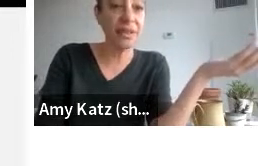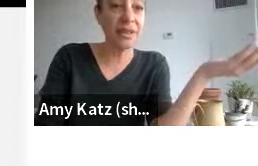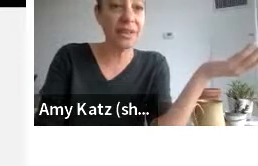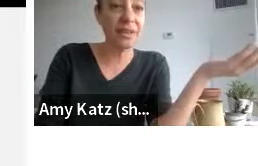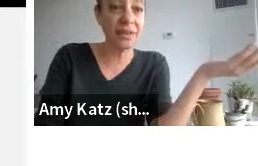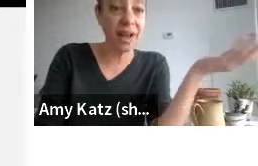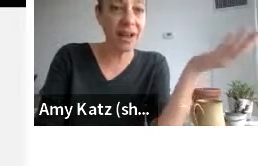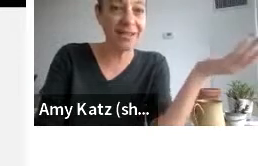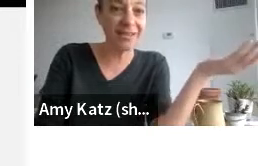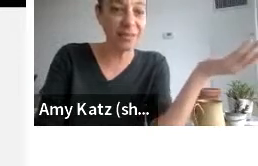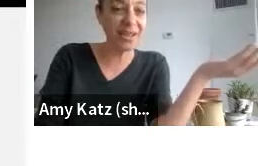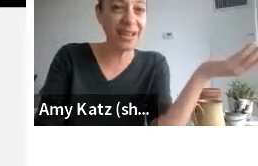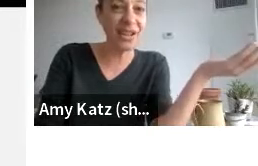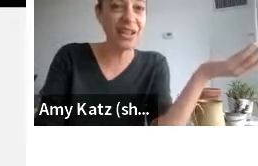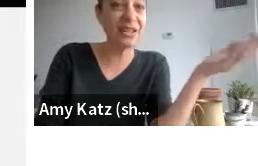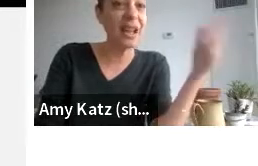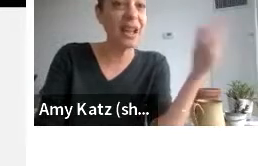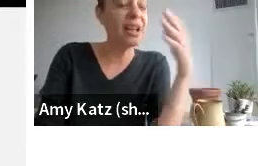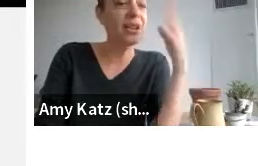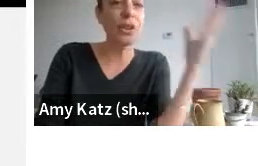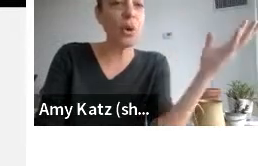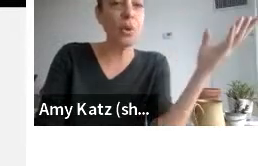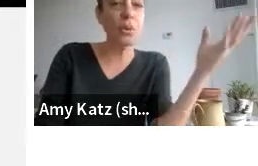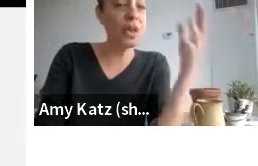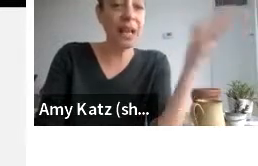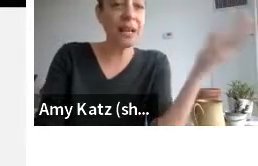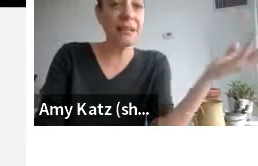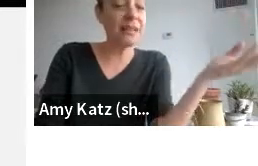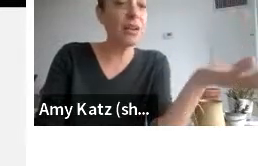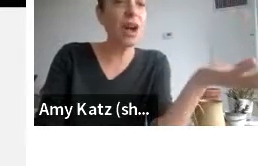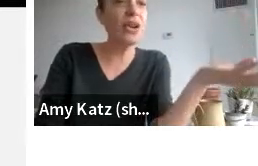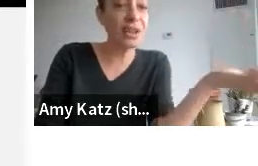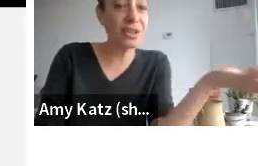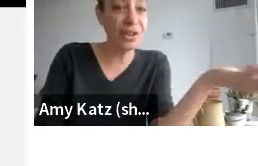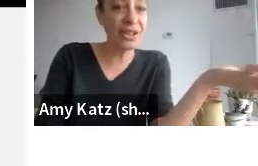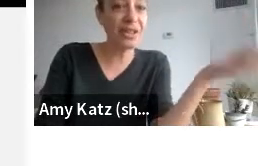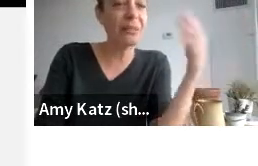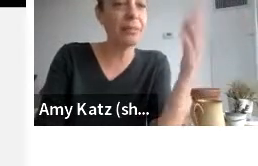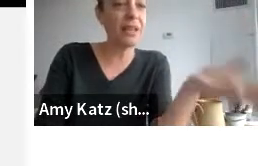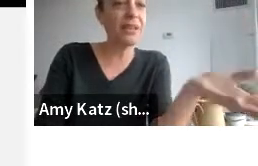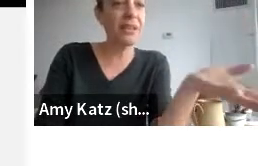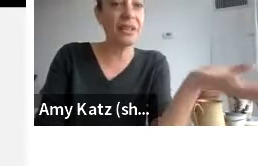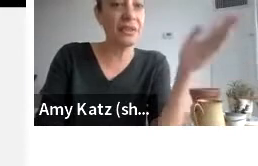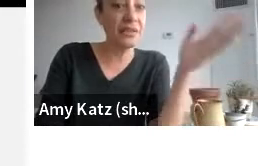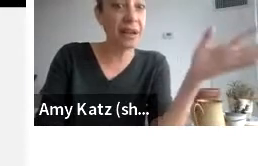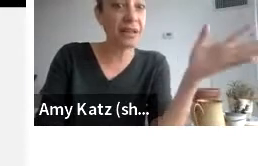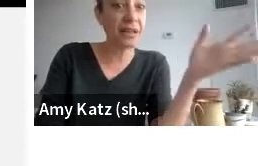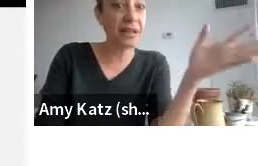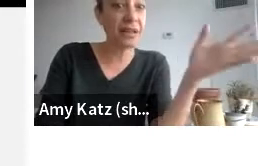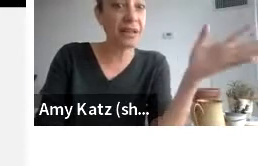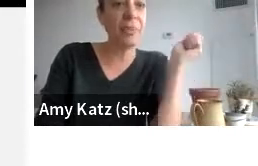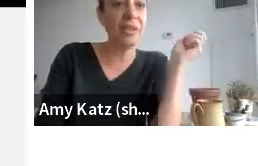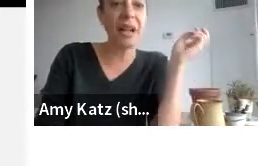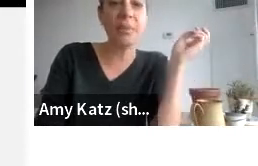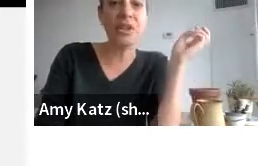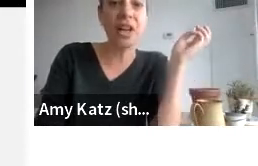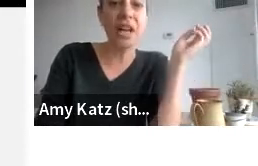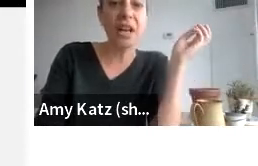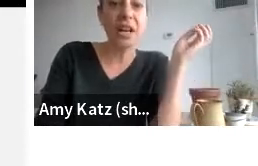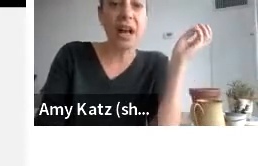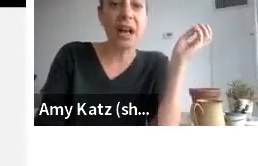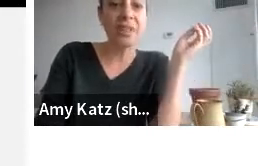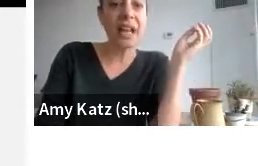some of his presentations. So again, these are not new technologies, but this is just a fact we want to help